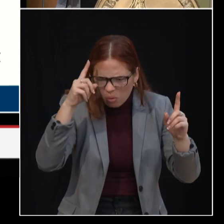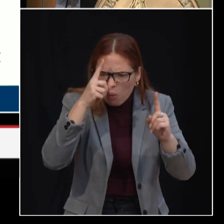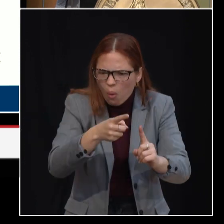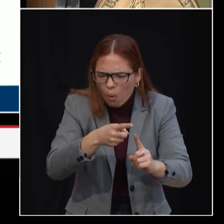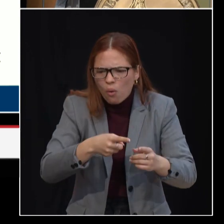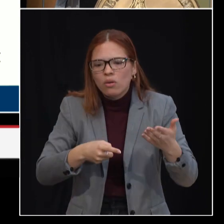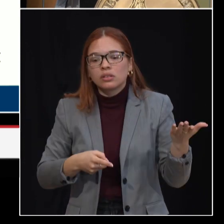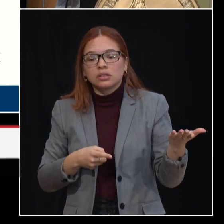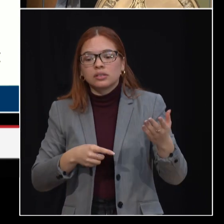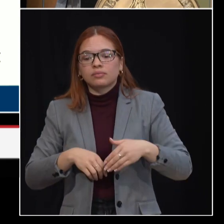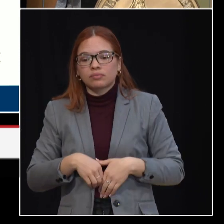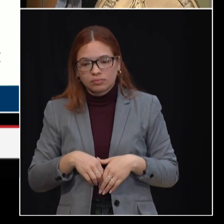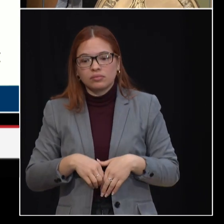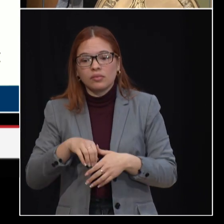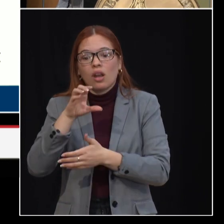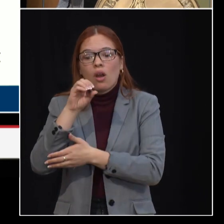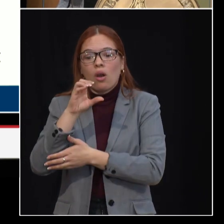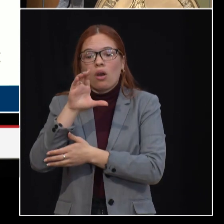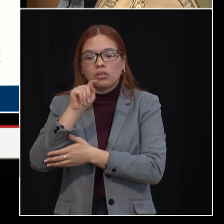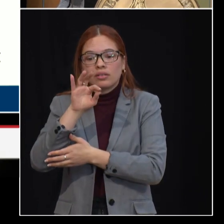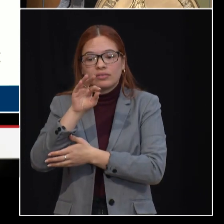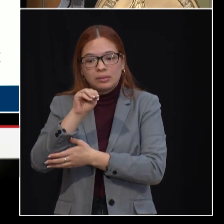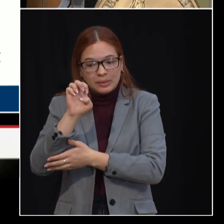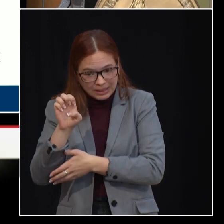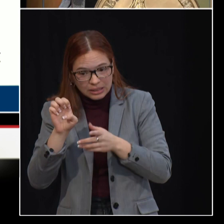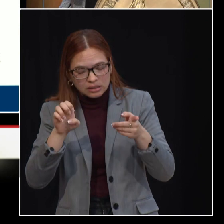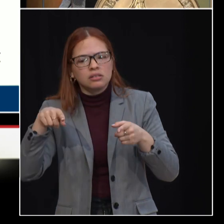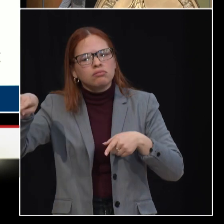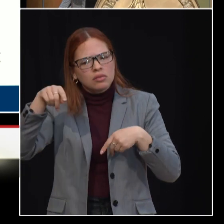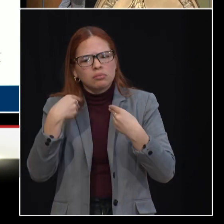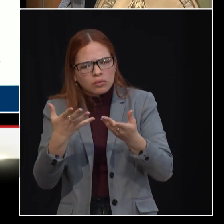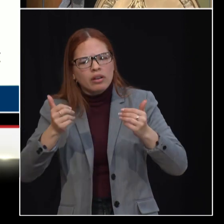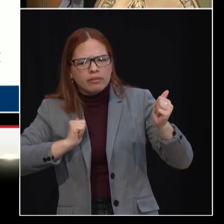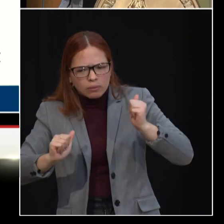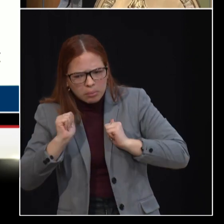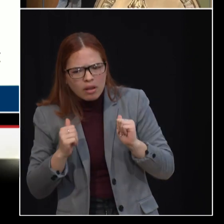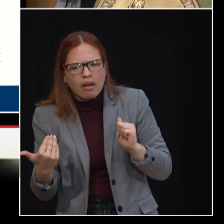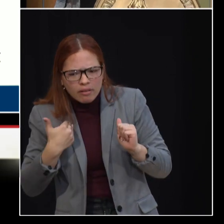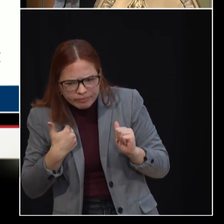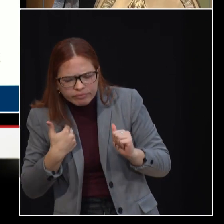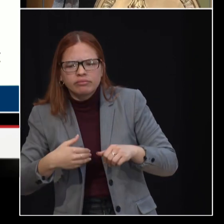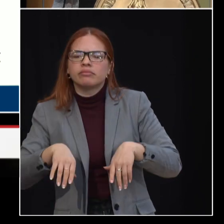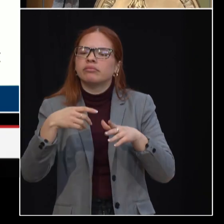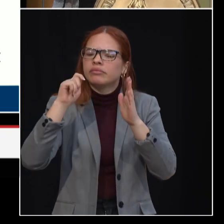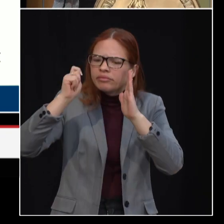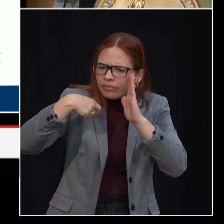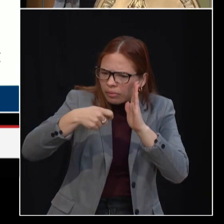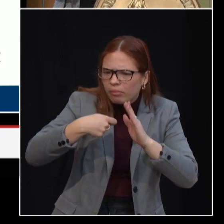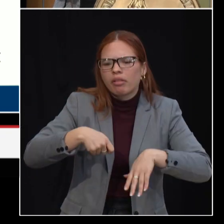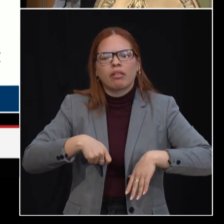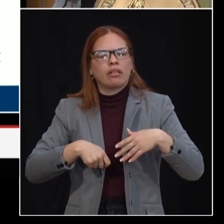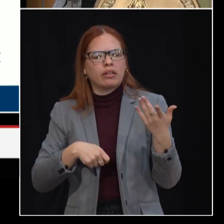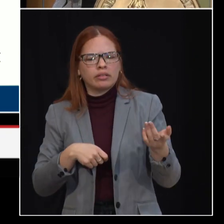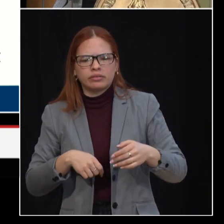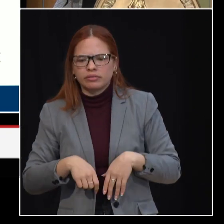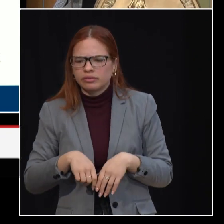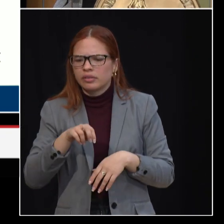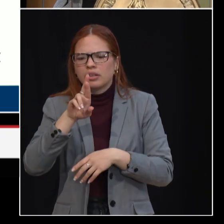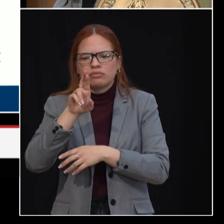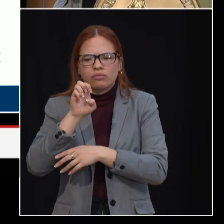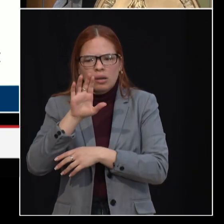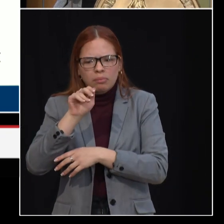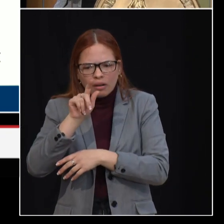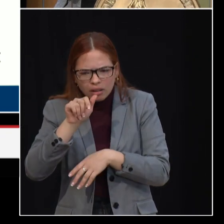diverse productions to our nation's capital through the DC Film Rebate Fund, and that mission is to advance economic development and recovery